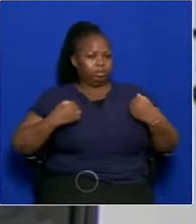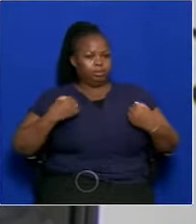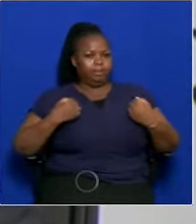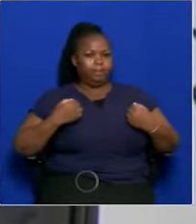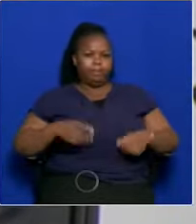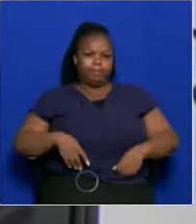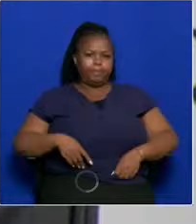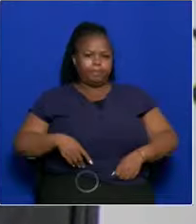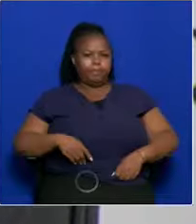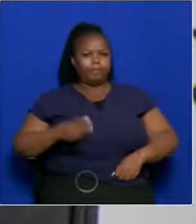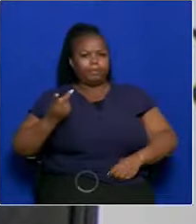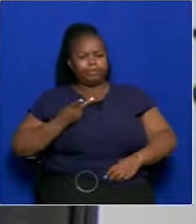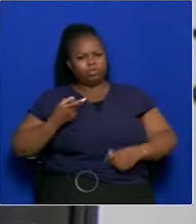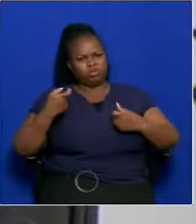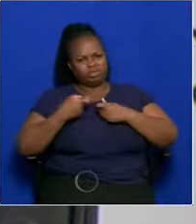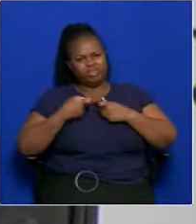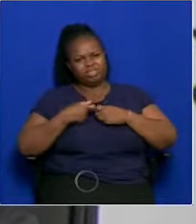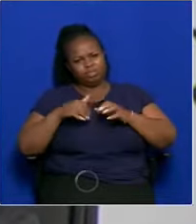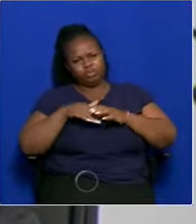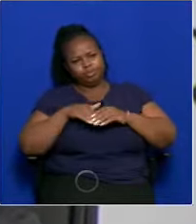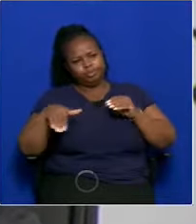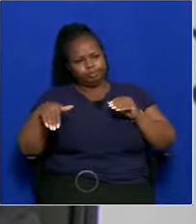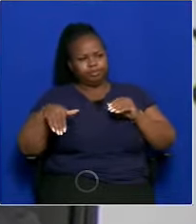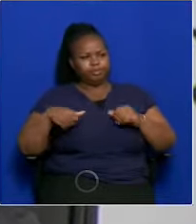and we have to finish it somewhere.